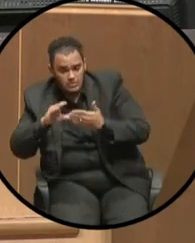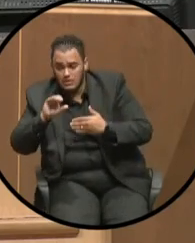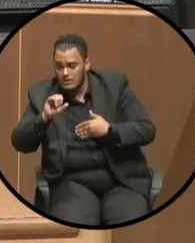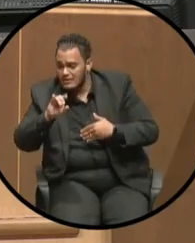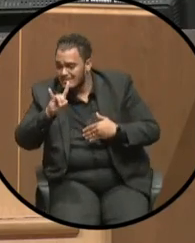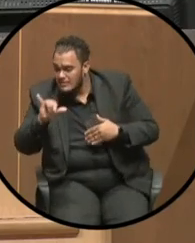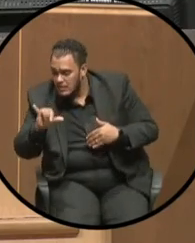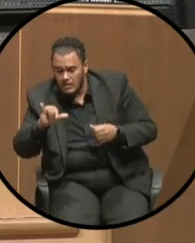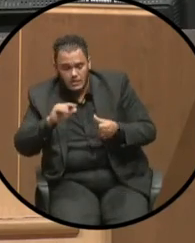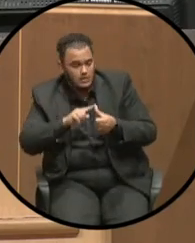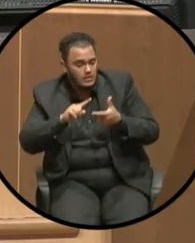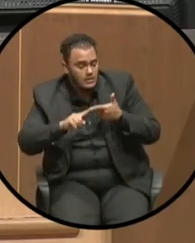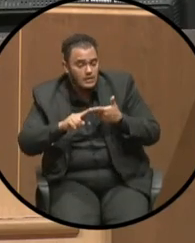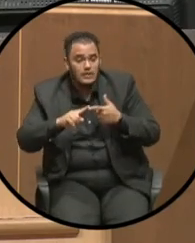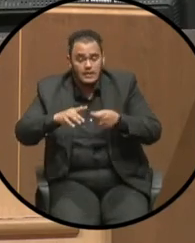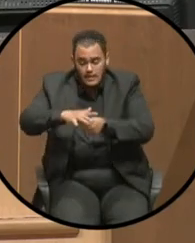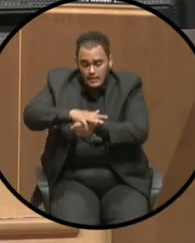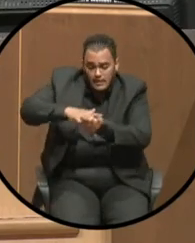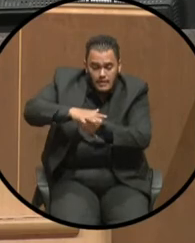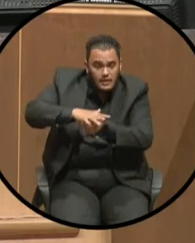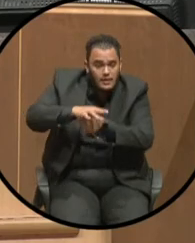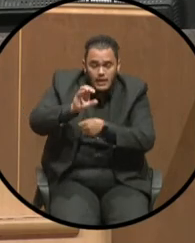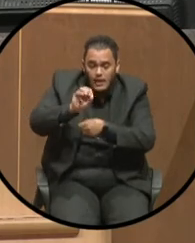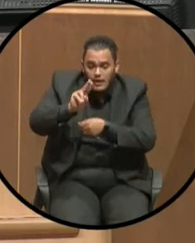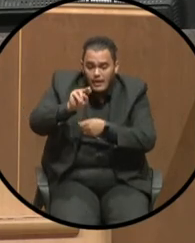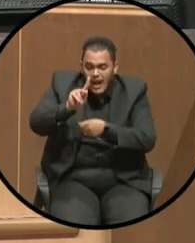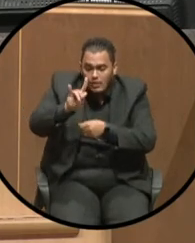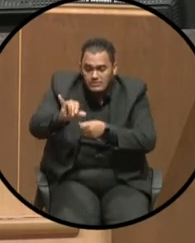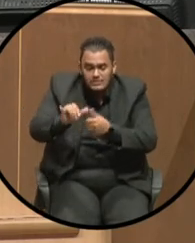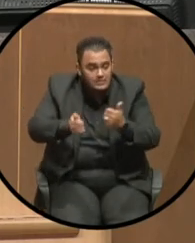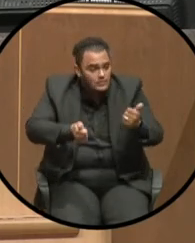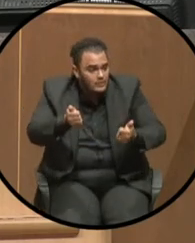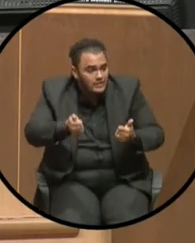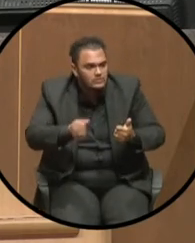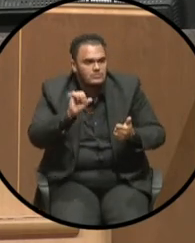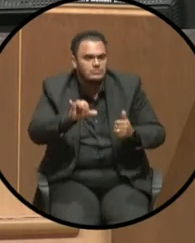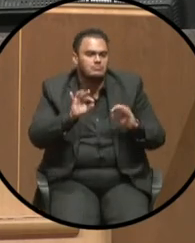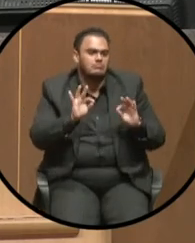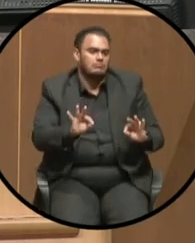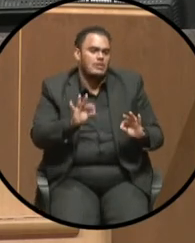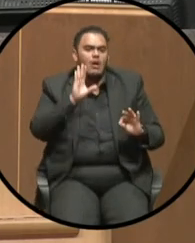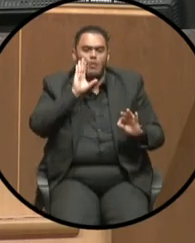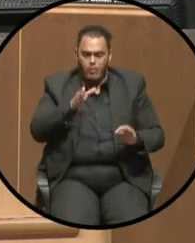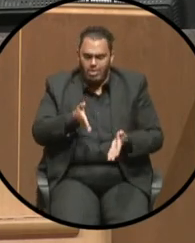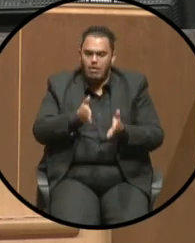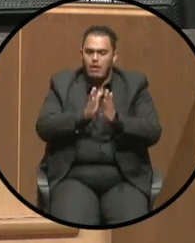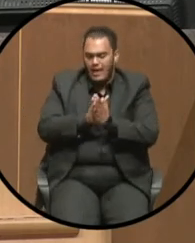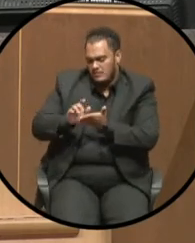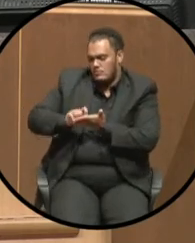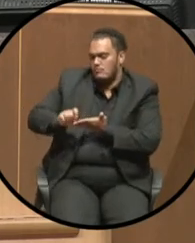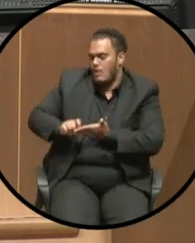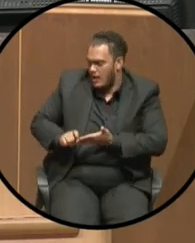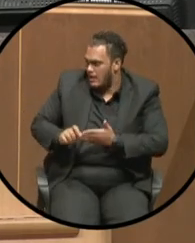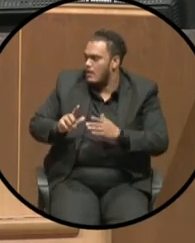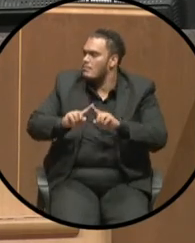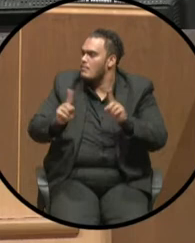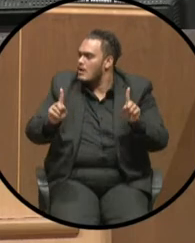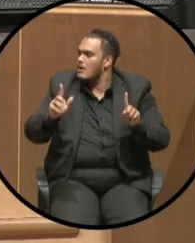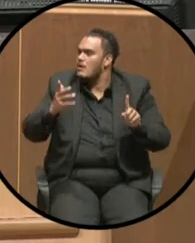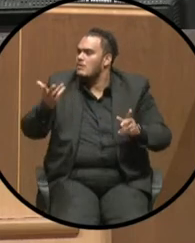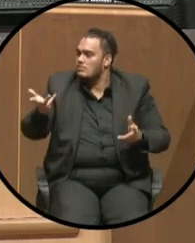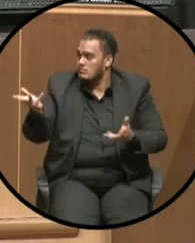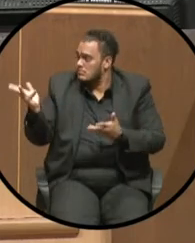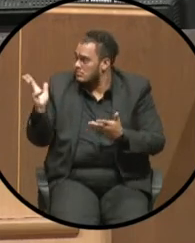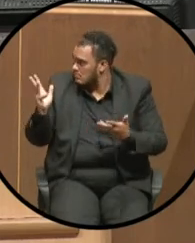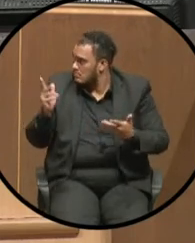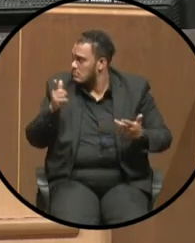a great step. Hopefully we'll have that in writing anyway and won't need to have somebody publicly state it. But let me hear from member, I'll take input from the rest